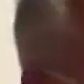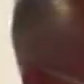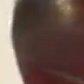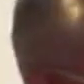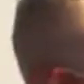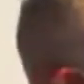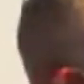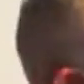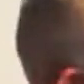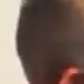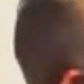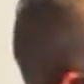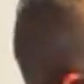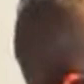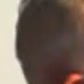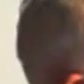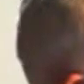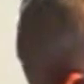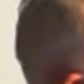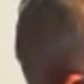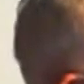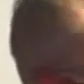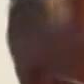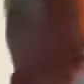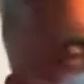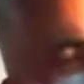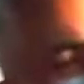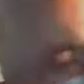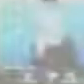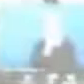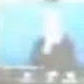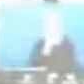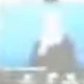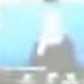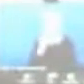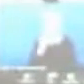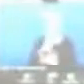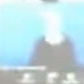yes. Oh, did you say? Oh, okay.